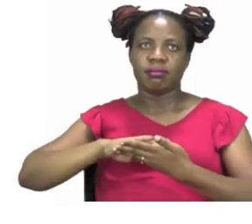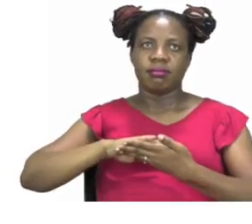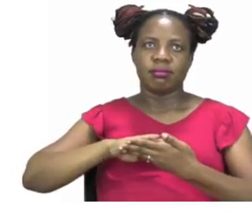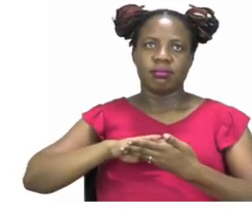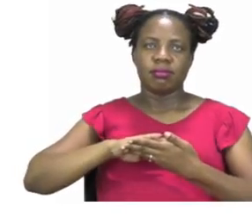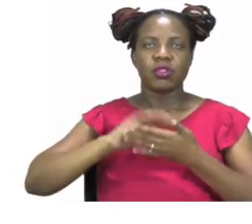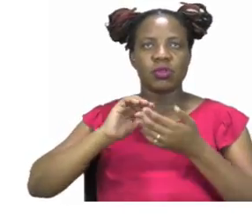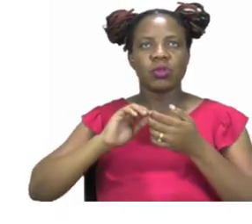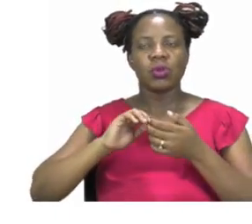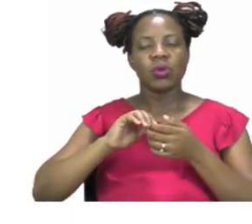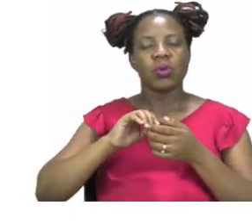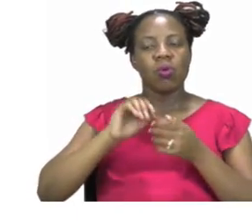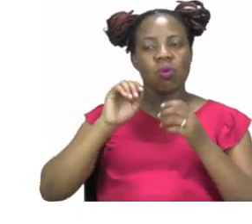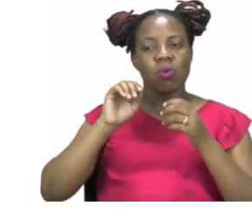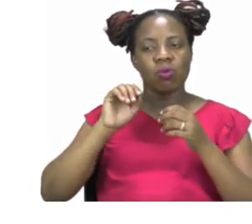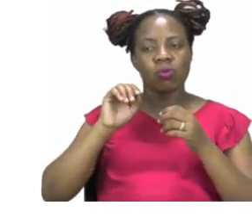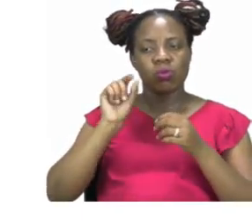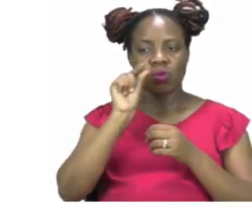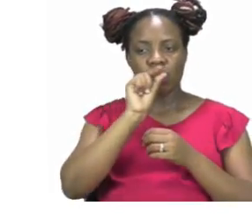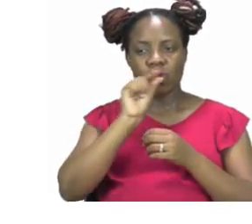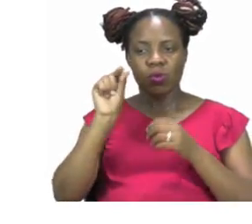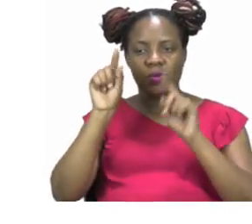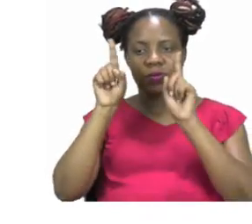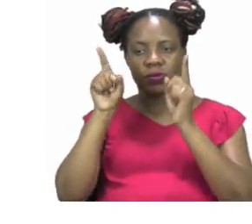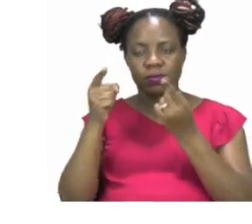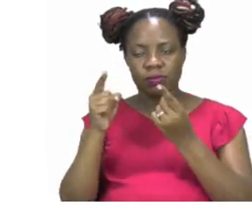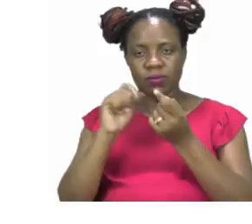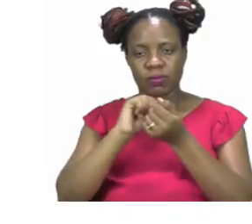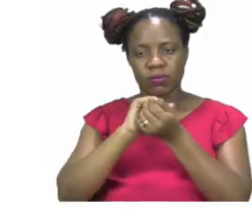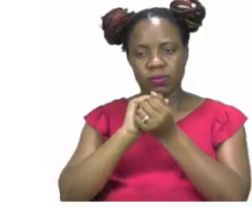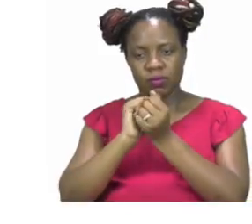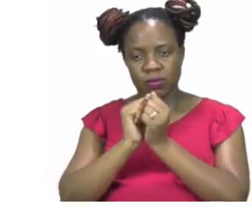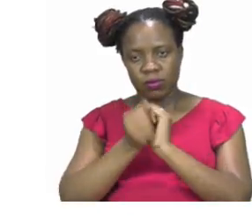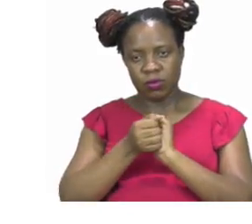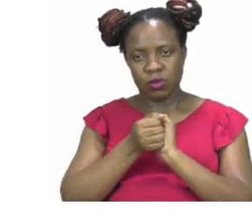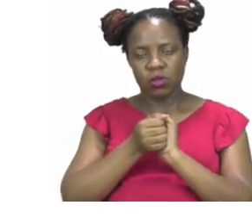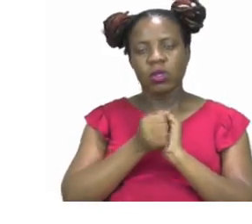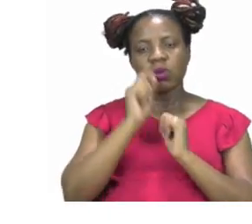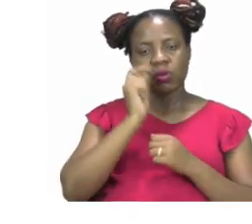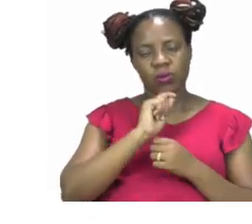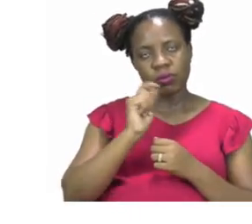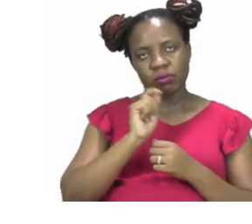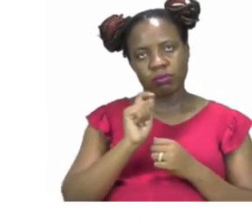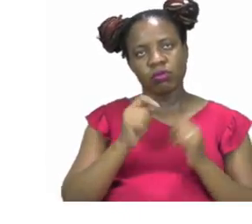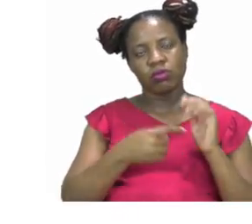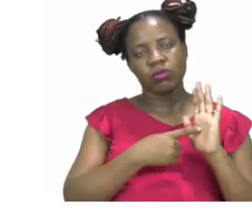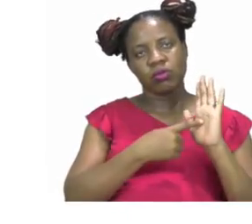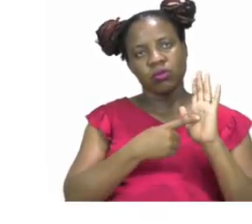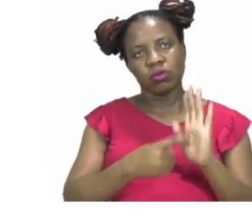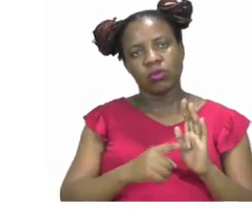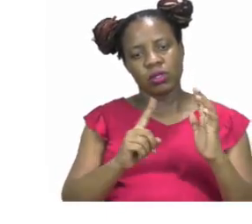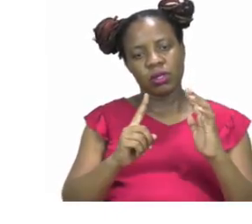to change the words not write to the present continuous tense. Now on the board